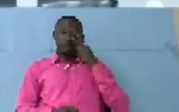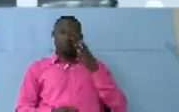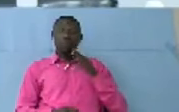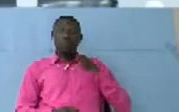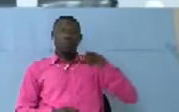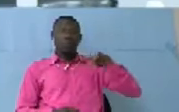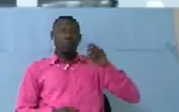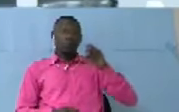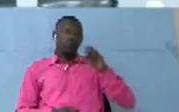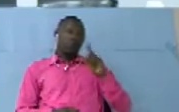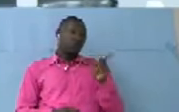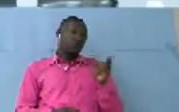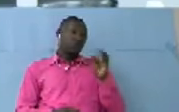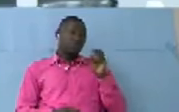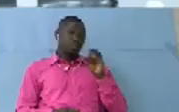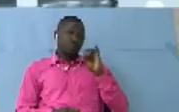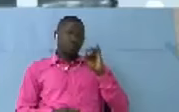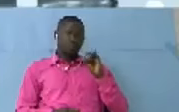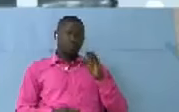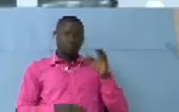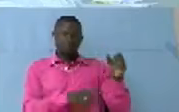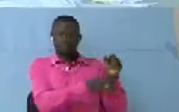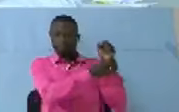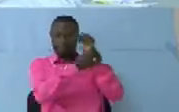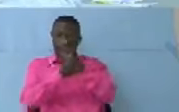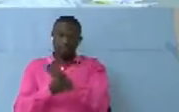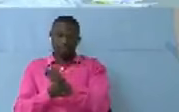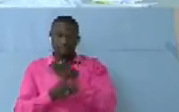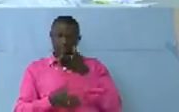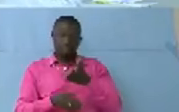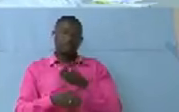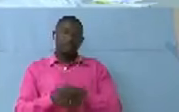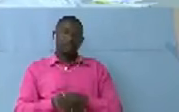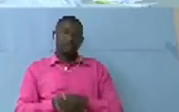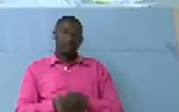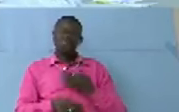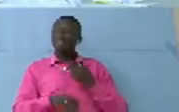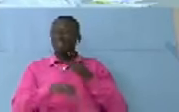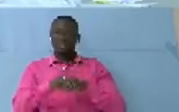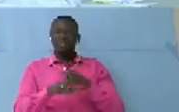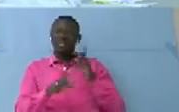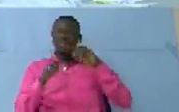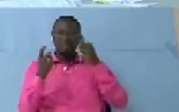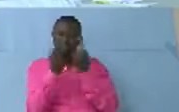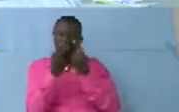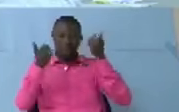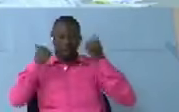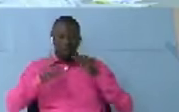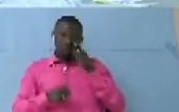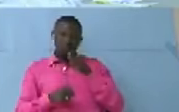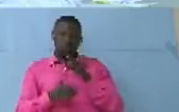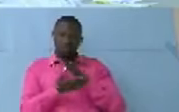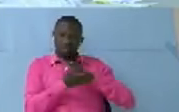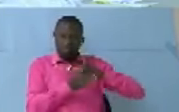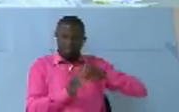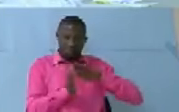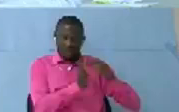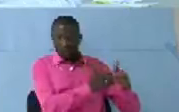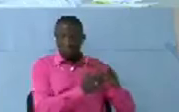I saw Nogo being brought in. At this stage, did anything happen to you apart from your clothes being taken